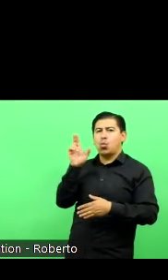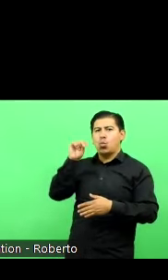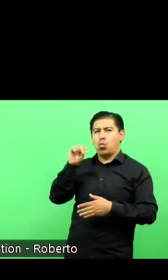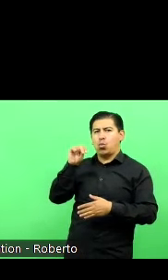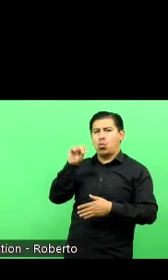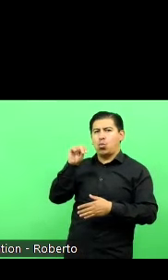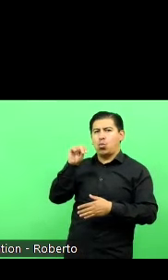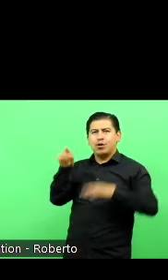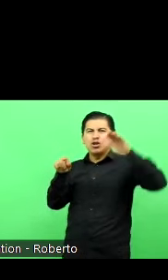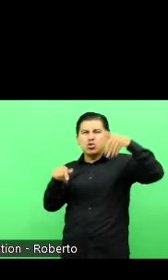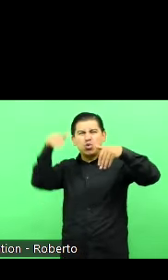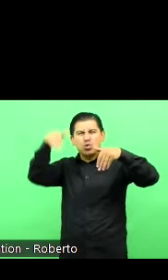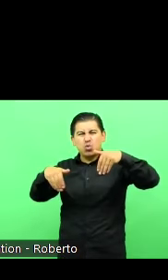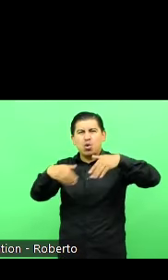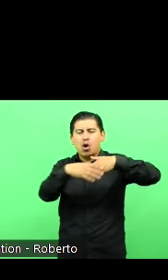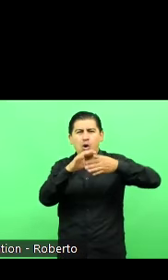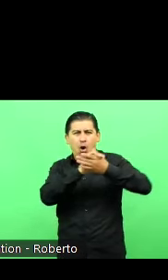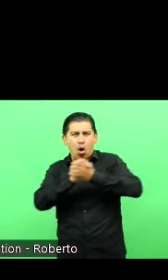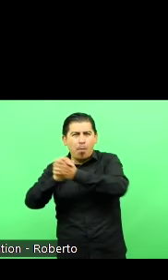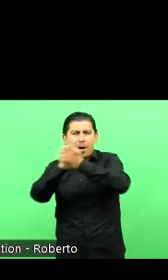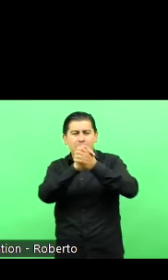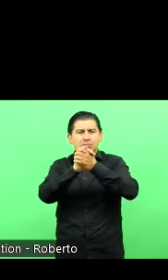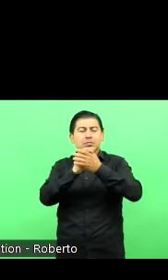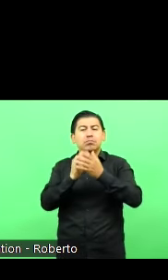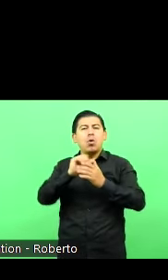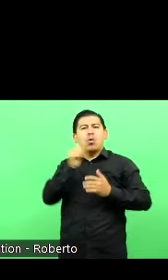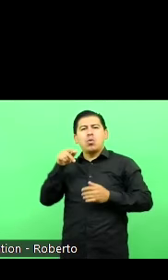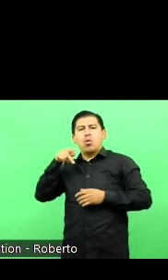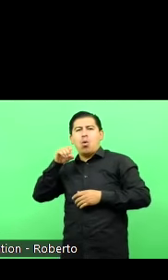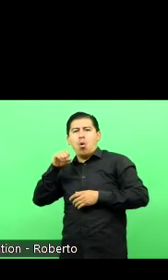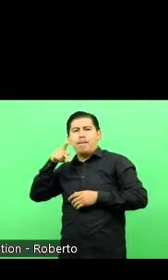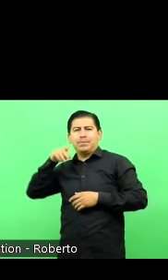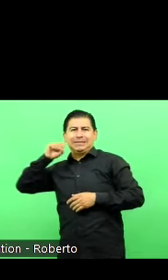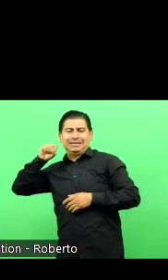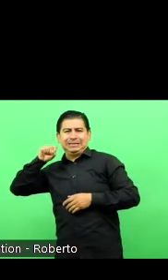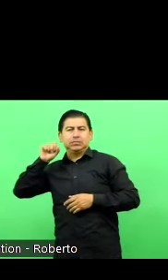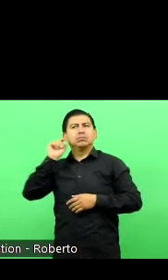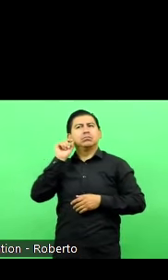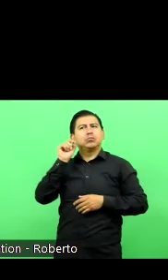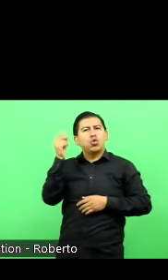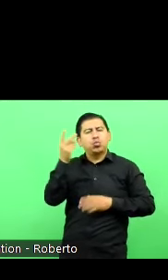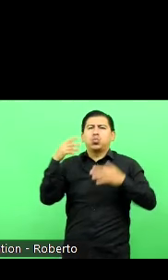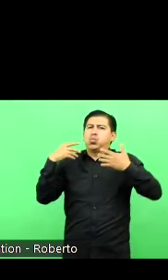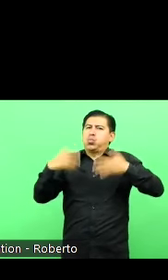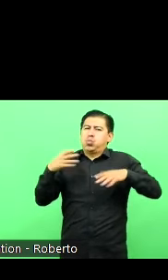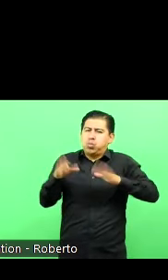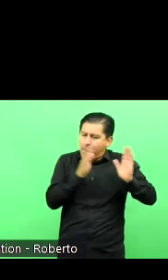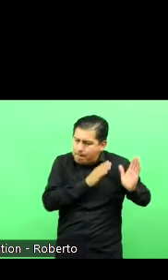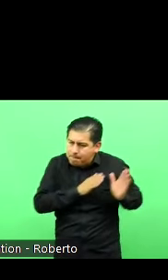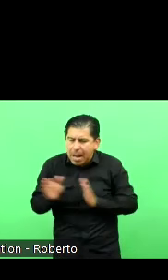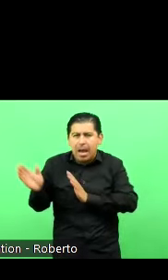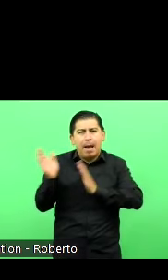Health Organization for their collaborative efforts with UNDRR in organizing